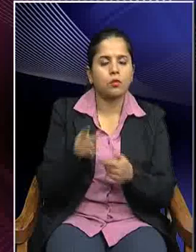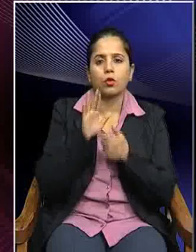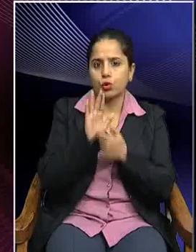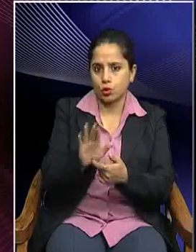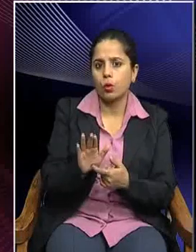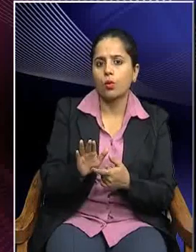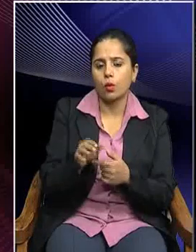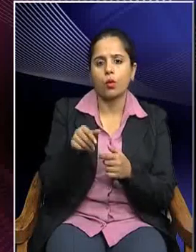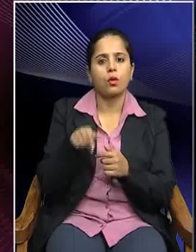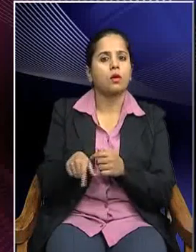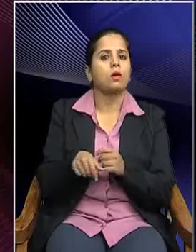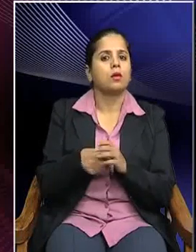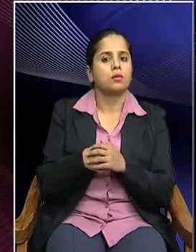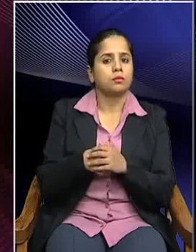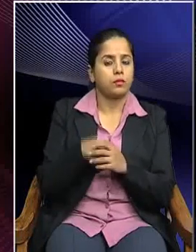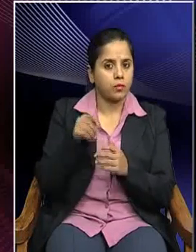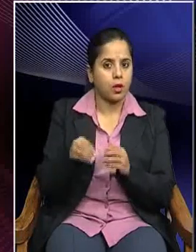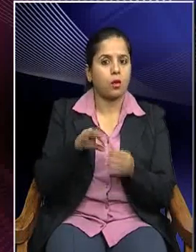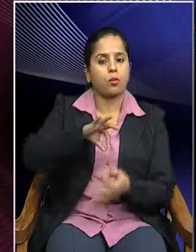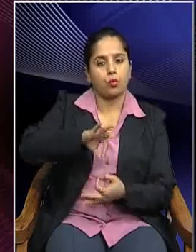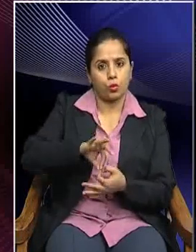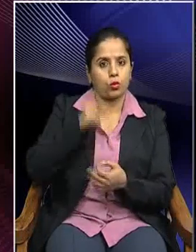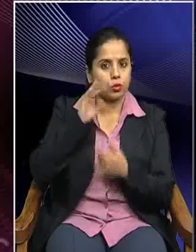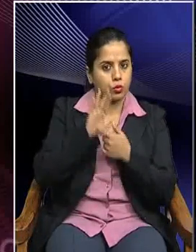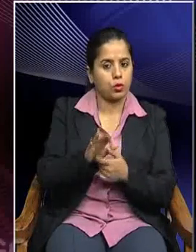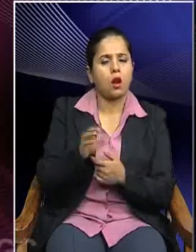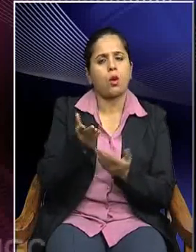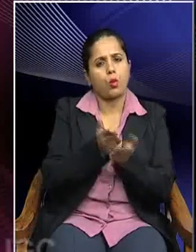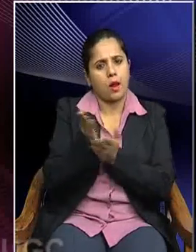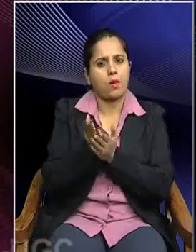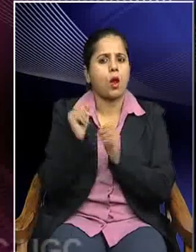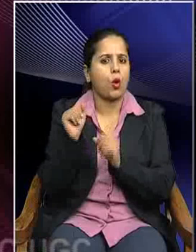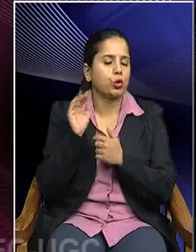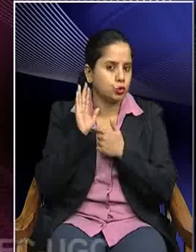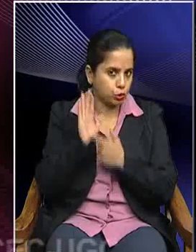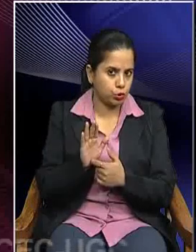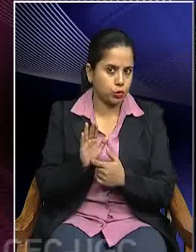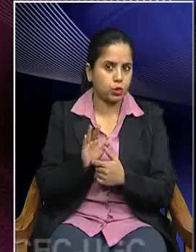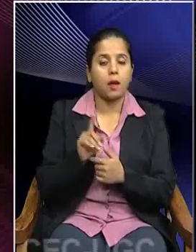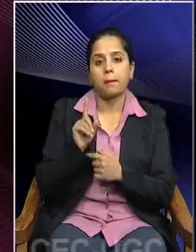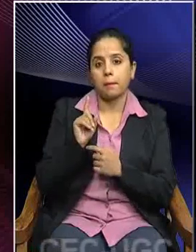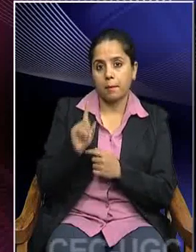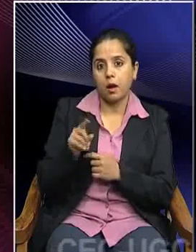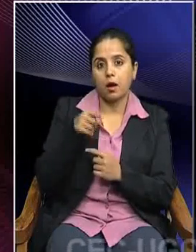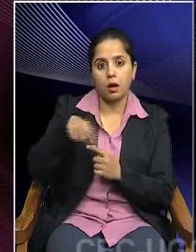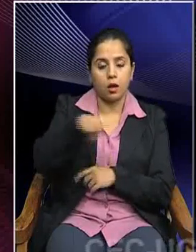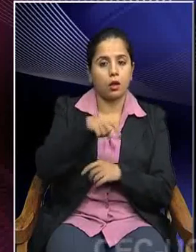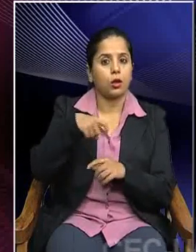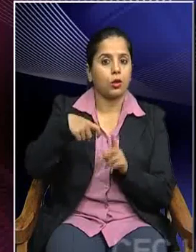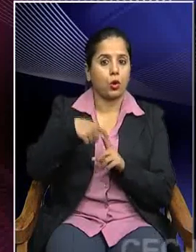represented the Buddha in a particular way. And since that caught